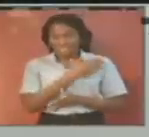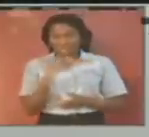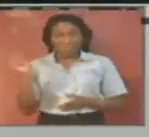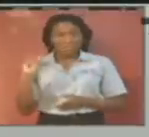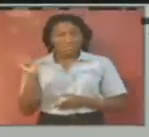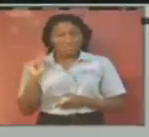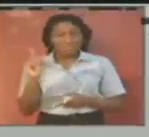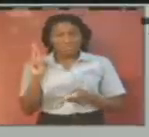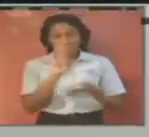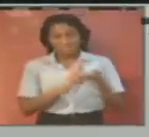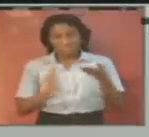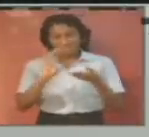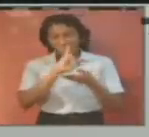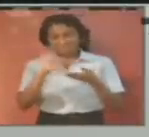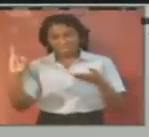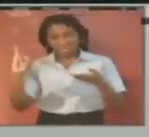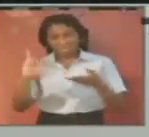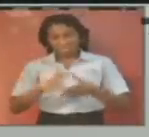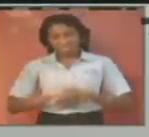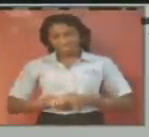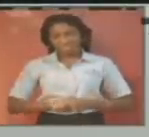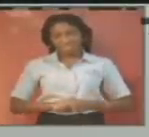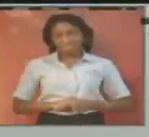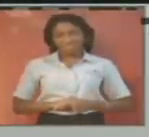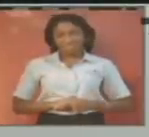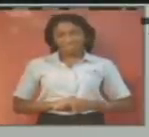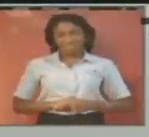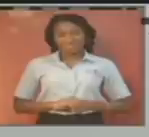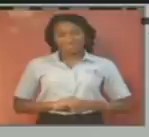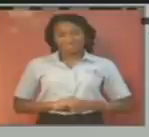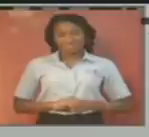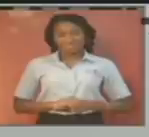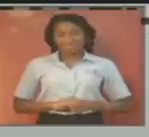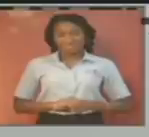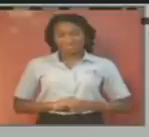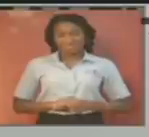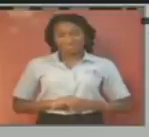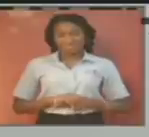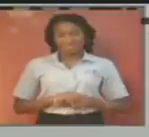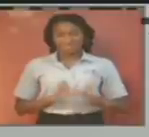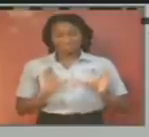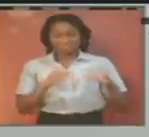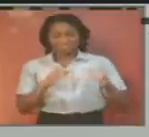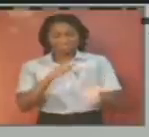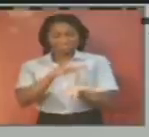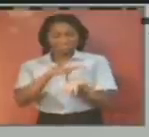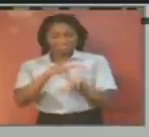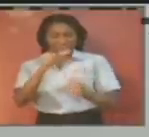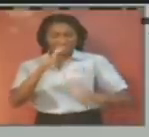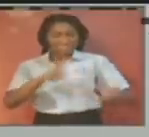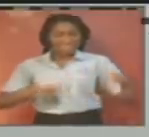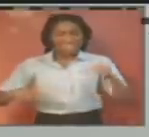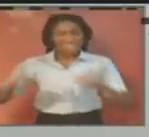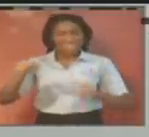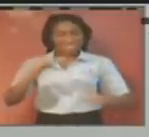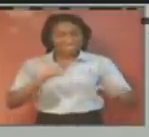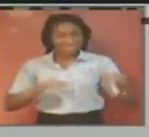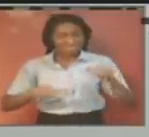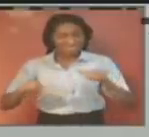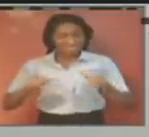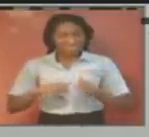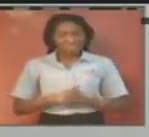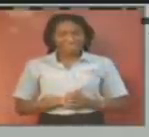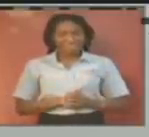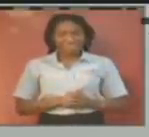of Preclinical Sciences at the Faculty of Medical Sciences, the University of the West Indies. A mouthful there. I am